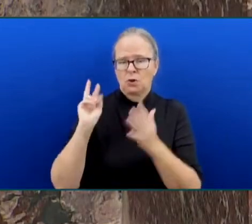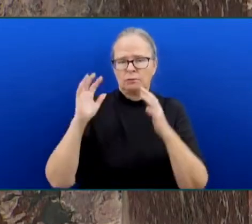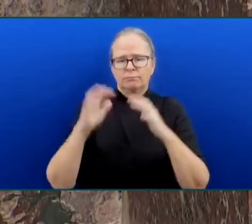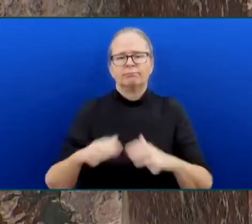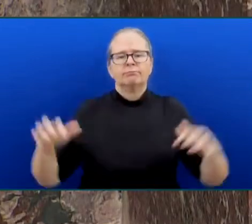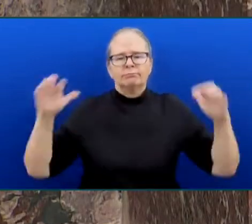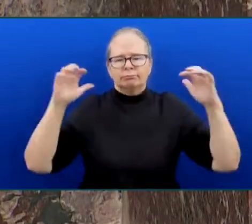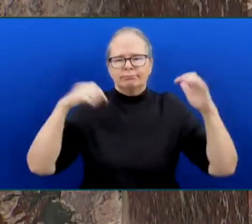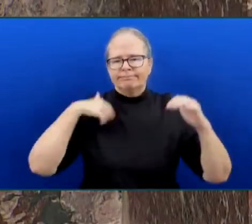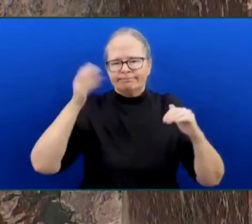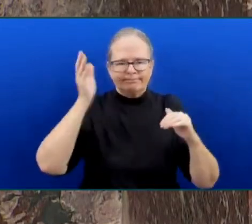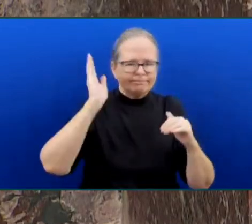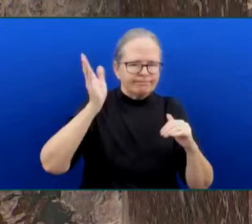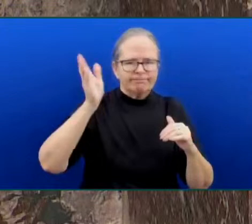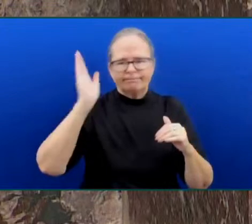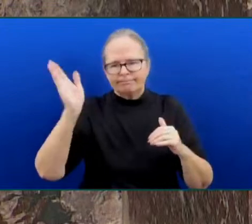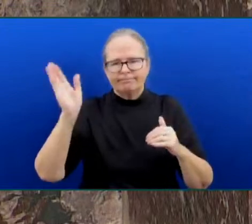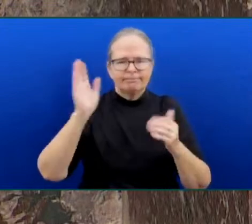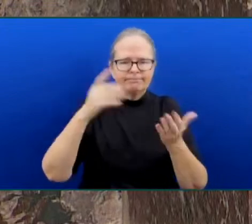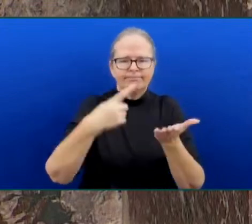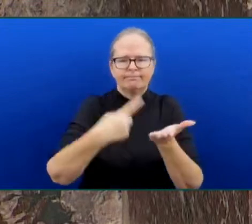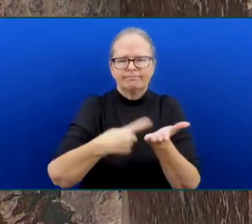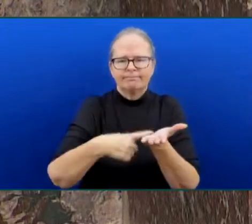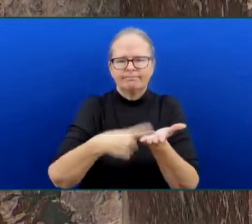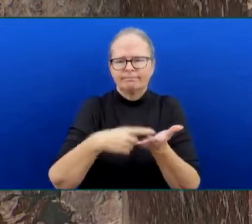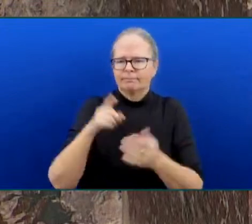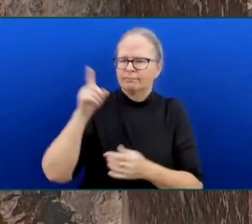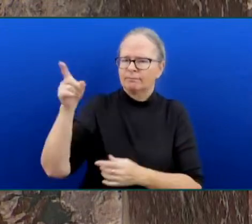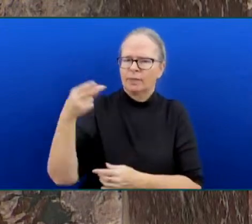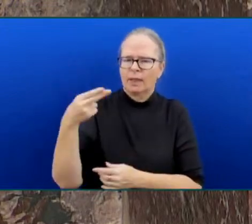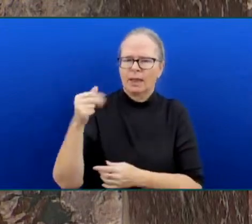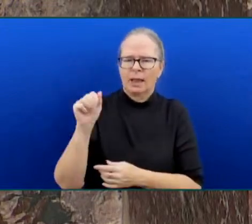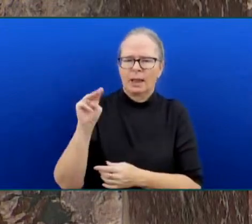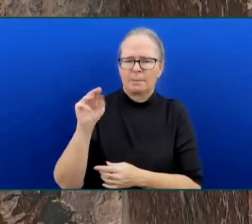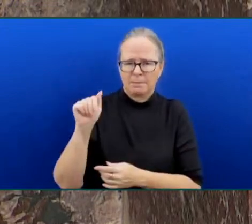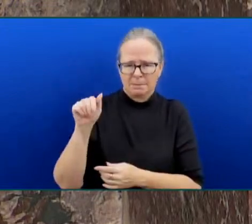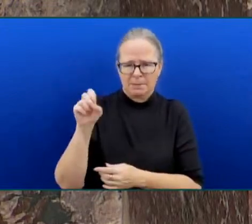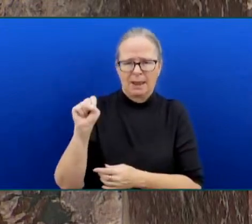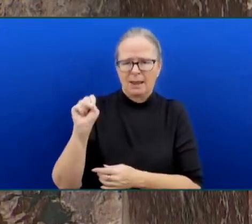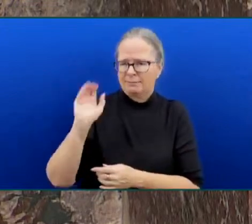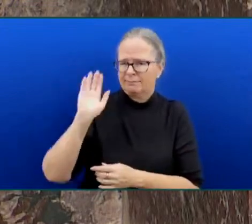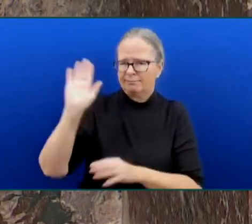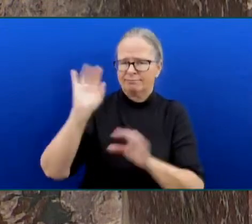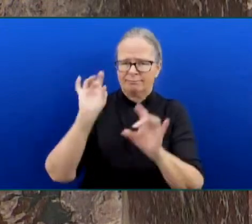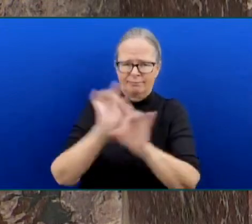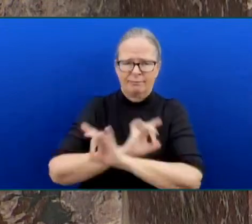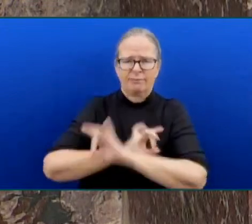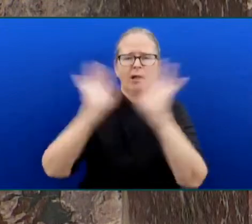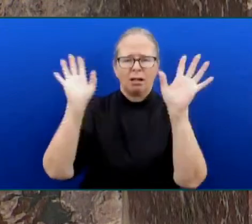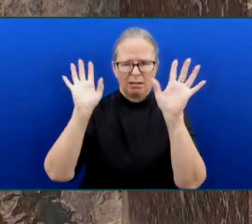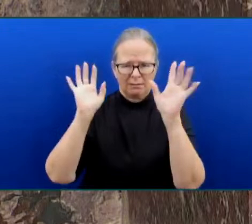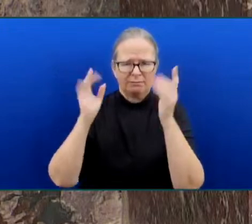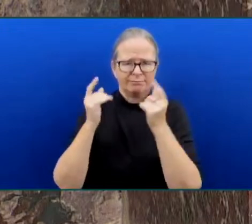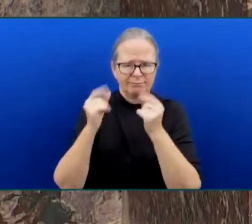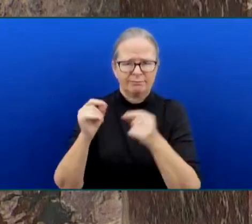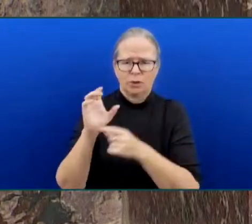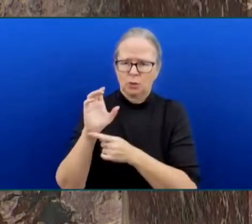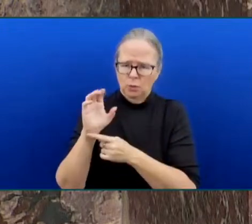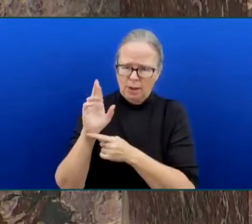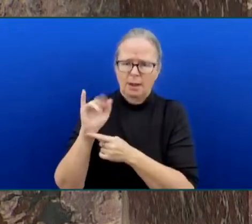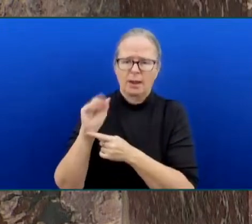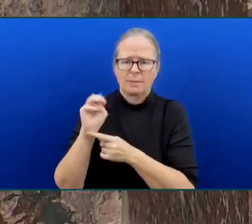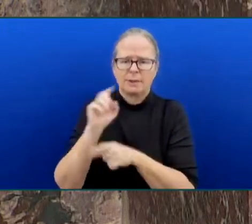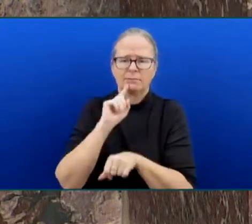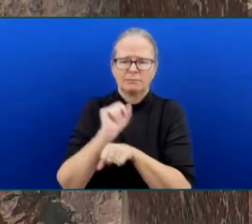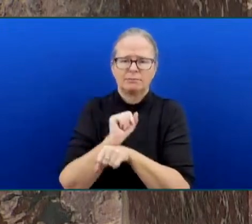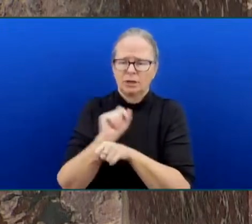condemn Hamas for their barbaric and violent terrorist crimes against humanity on October 7th. Throughout the past 3 weeks, members